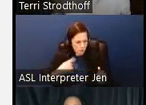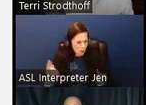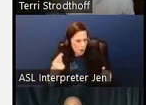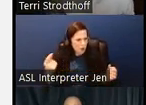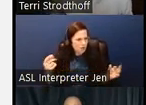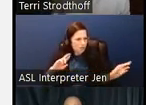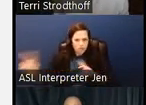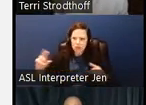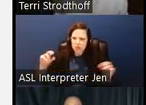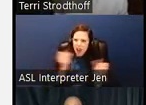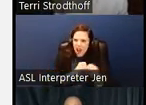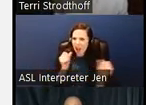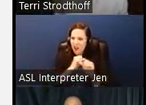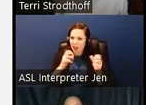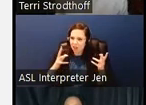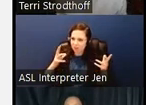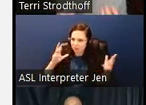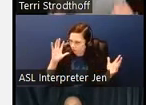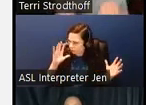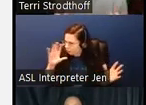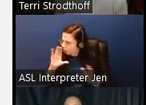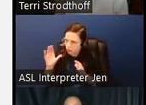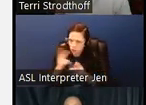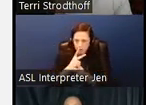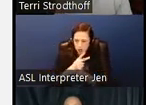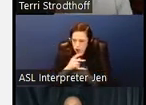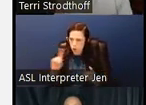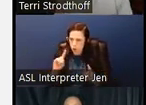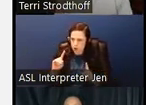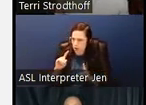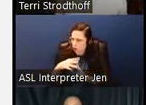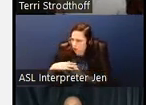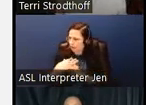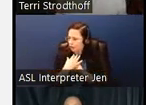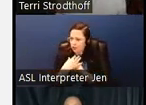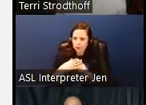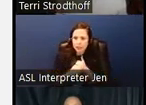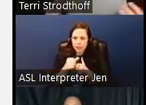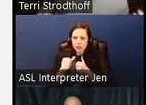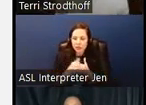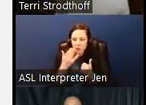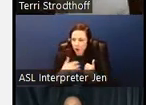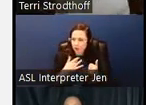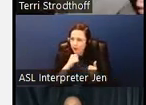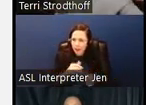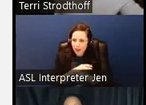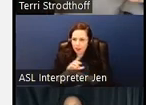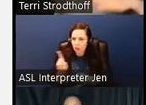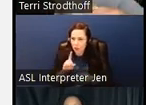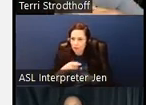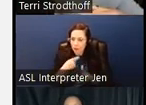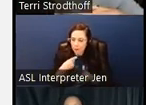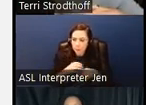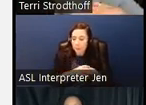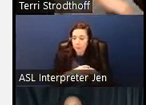and always looking for danger beside me? Why are these things there? Why do I think that I'm not good enough? Where did that come from? Not just